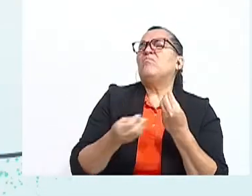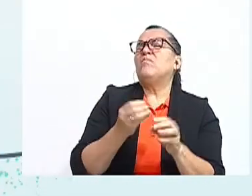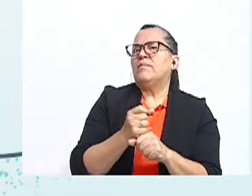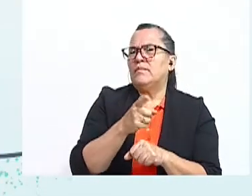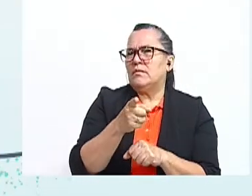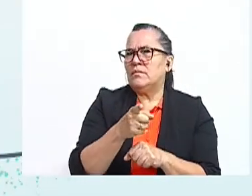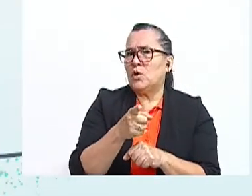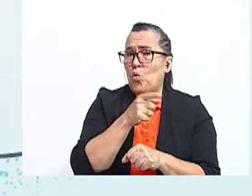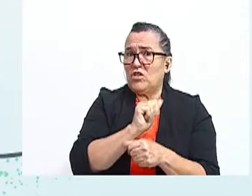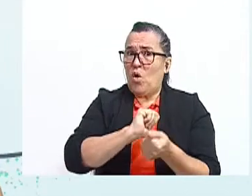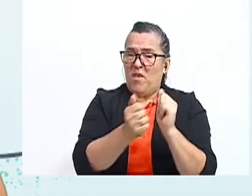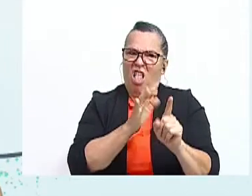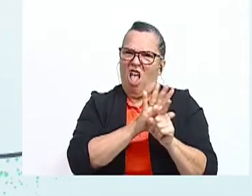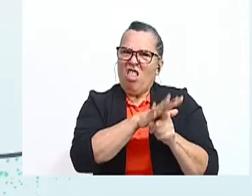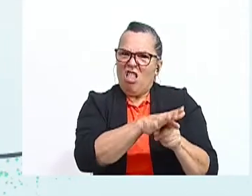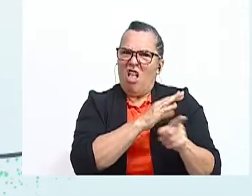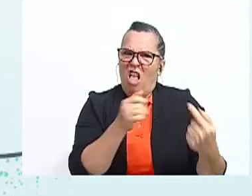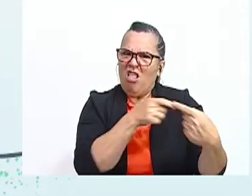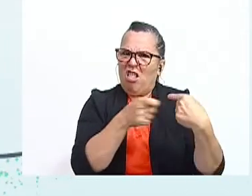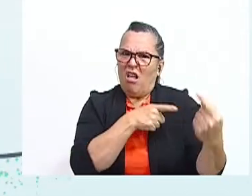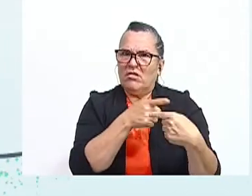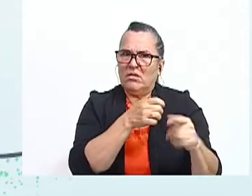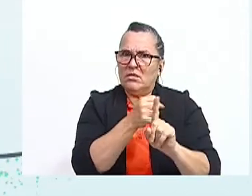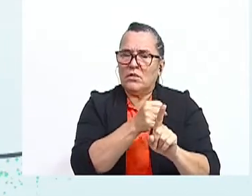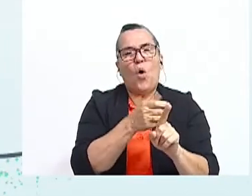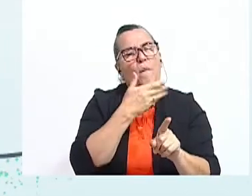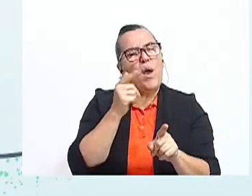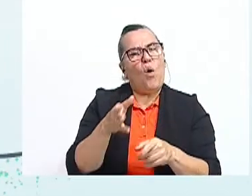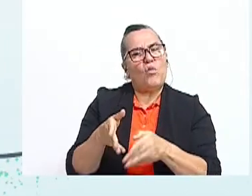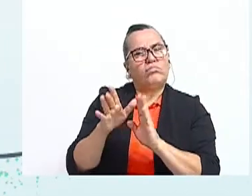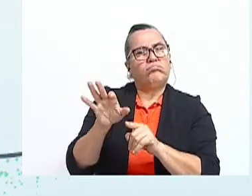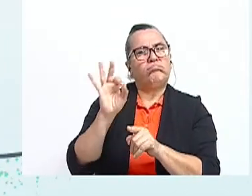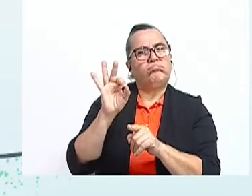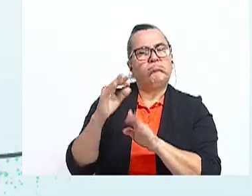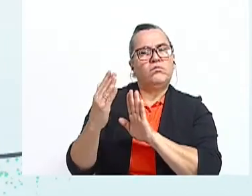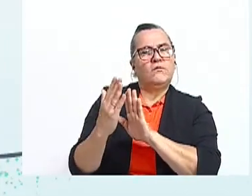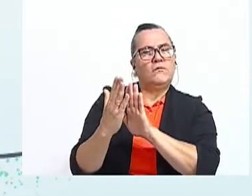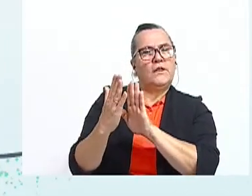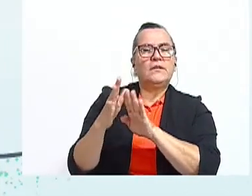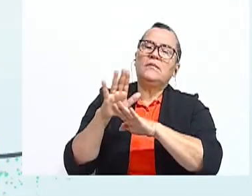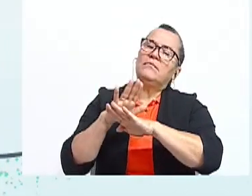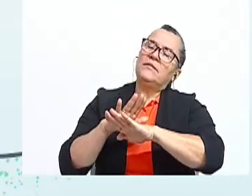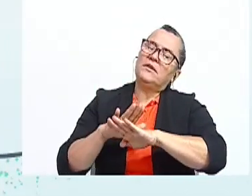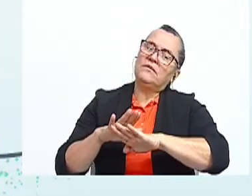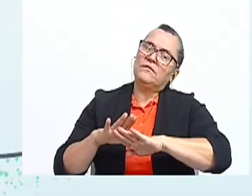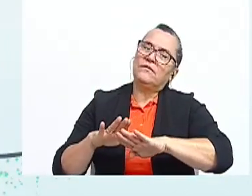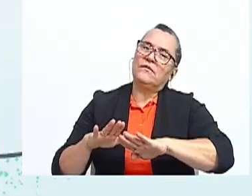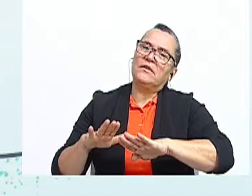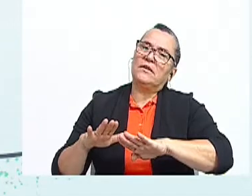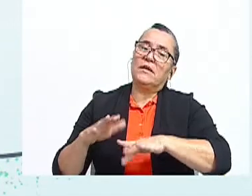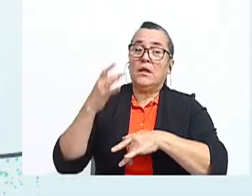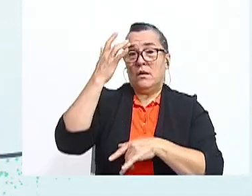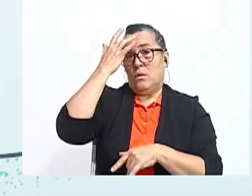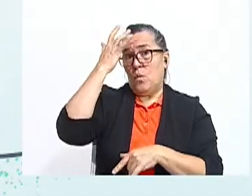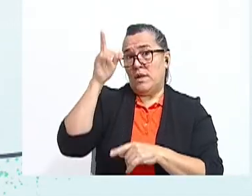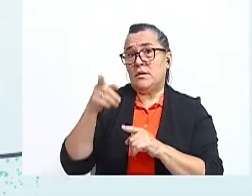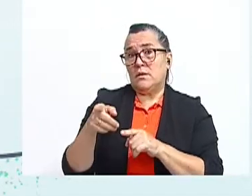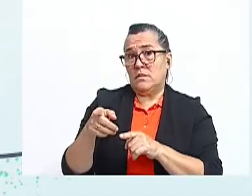Become a bully or follow the right track and fix things peacefully and